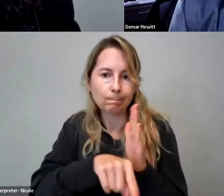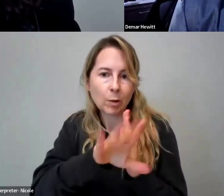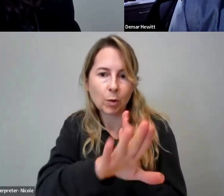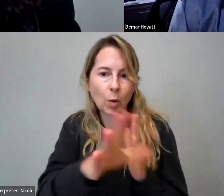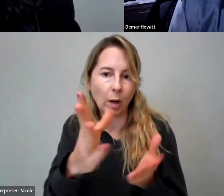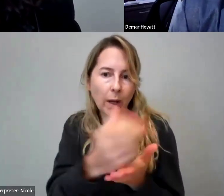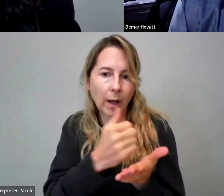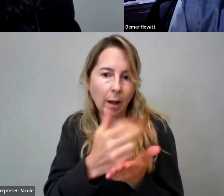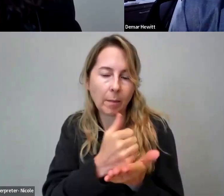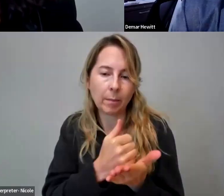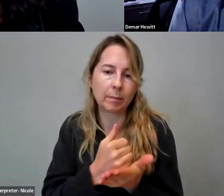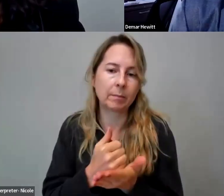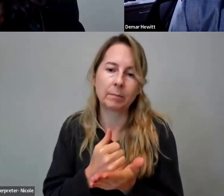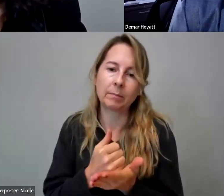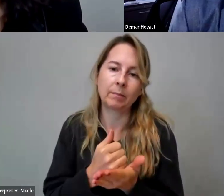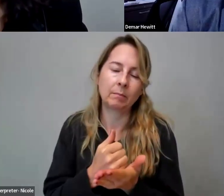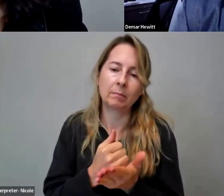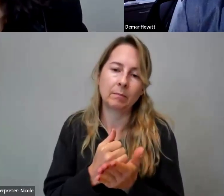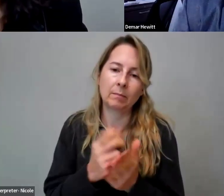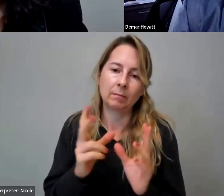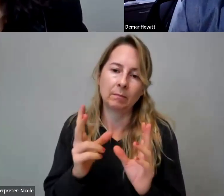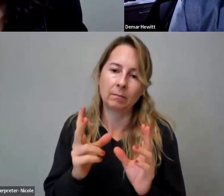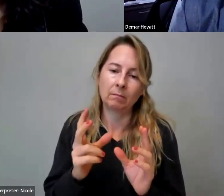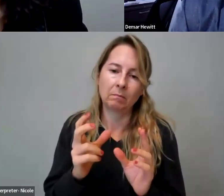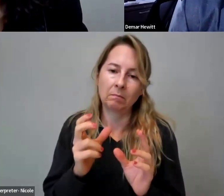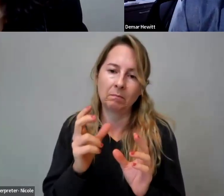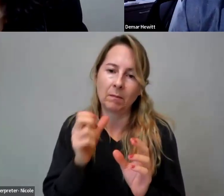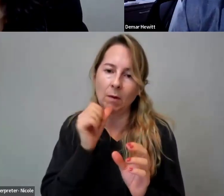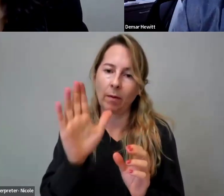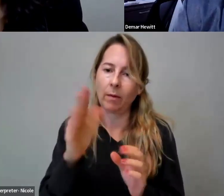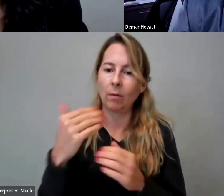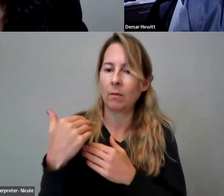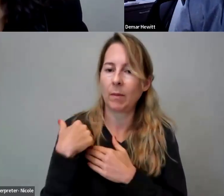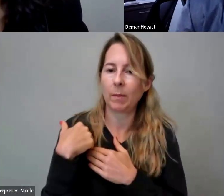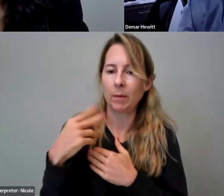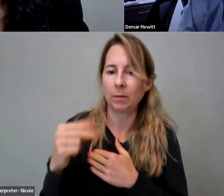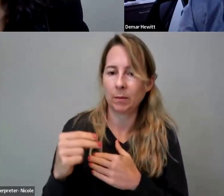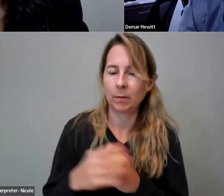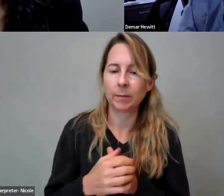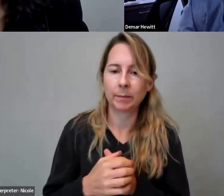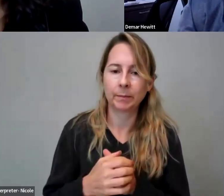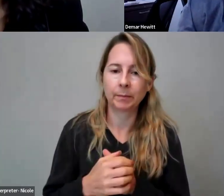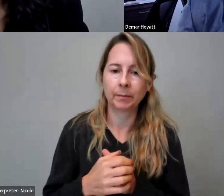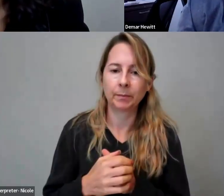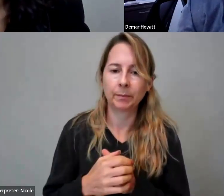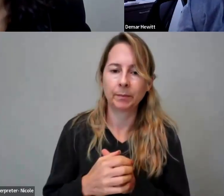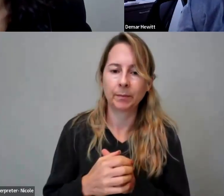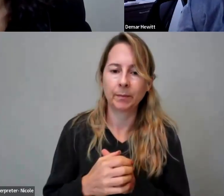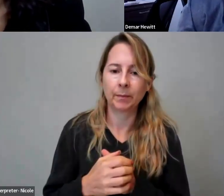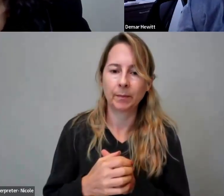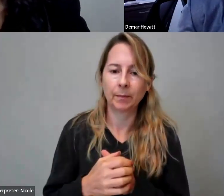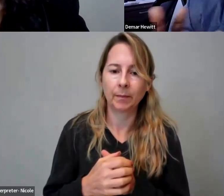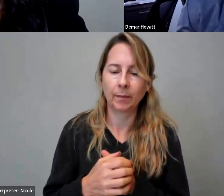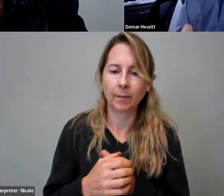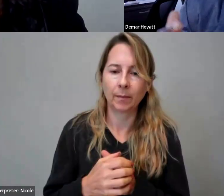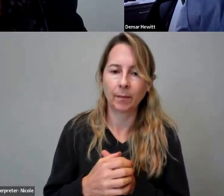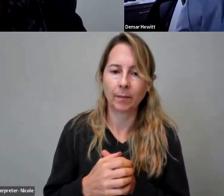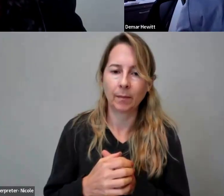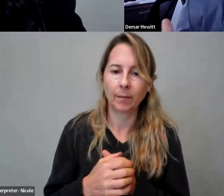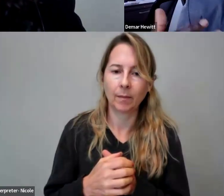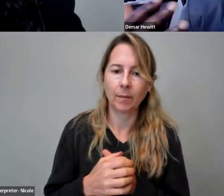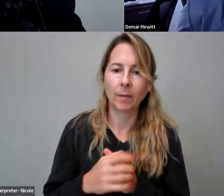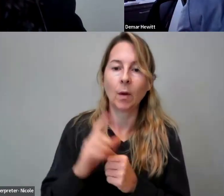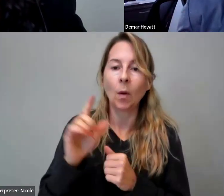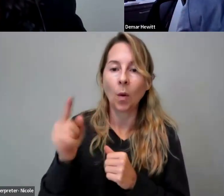and determine whether or not you should continue to occupy your premises. Save and except in rent to